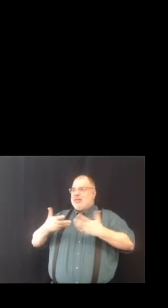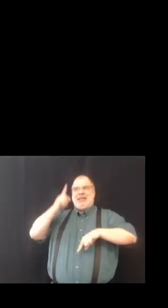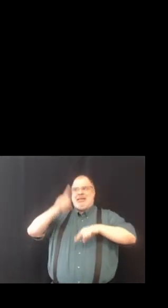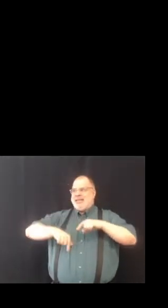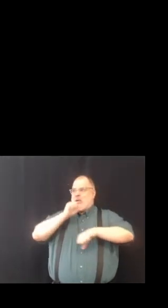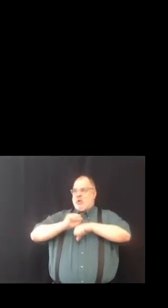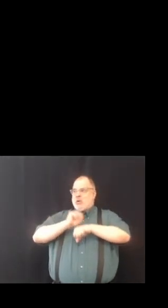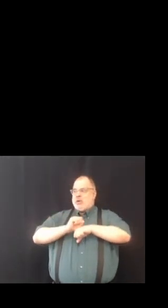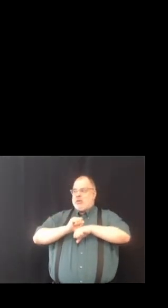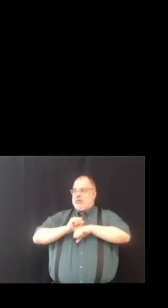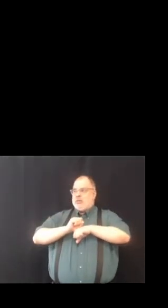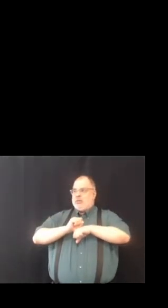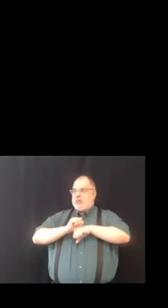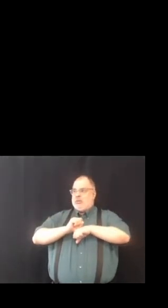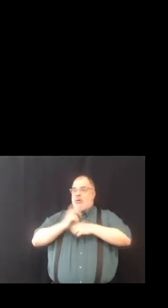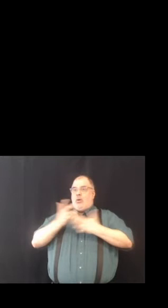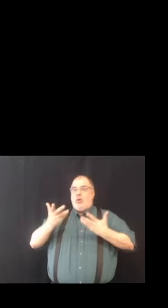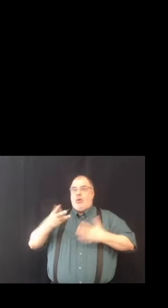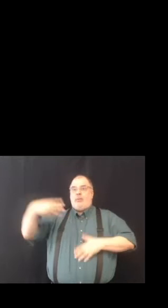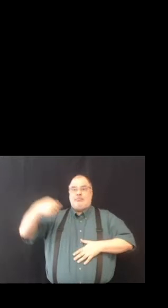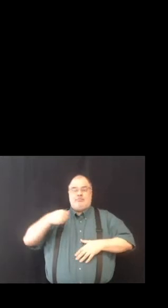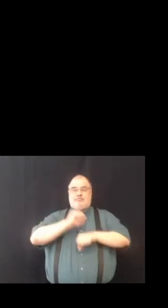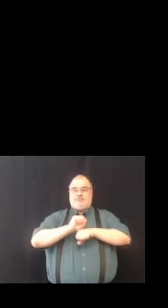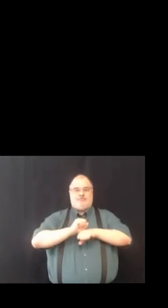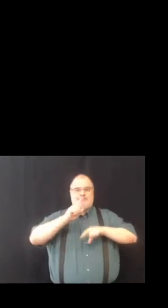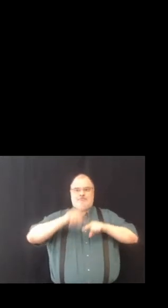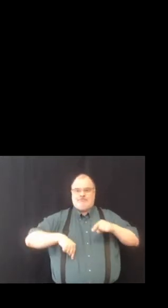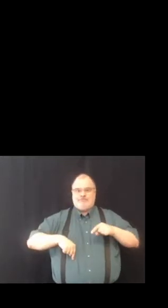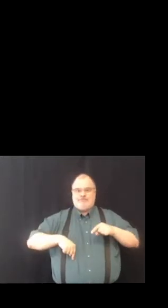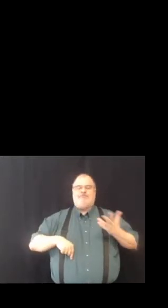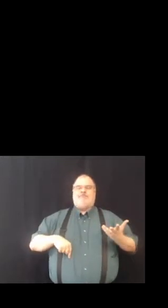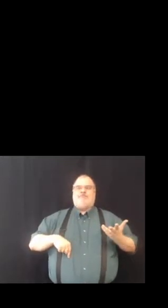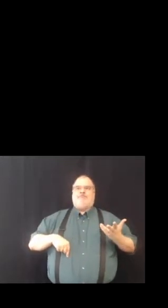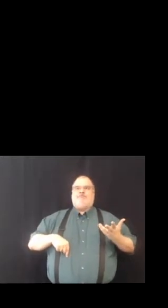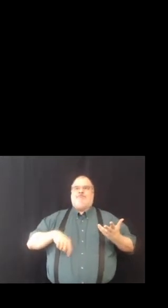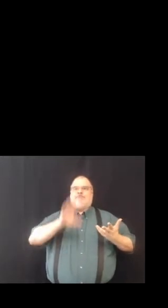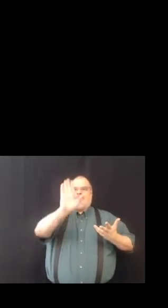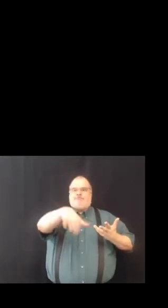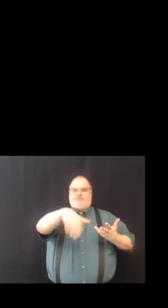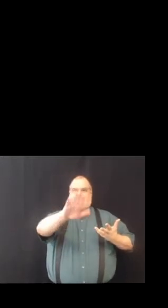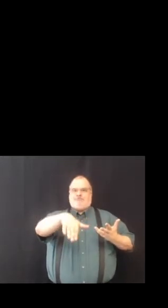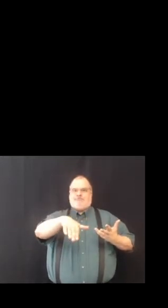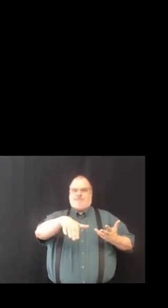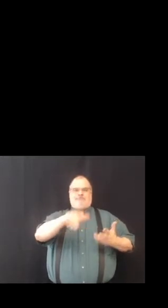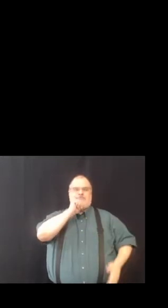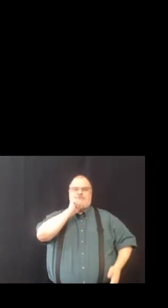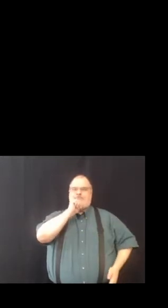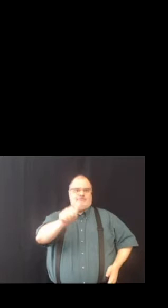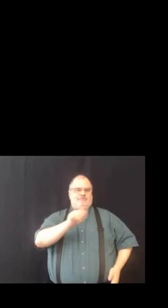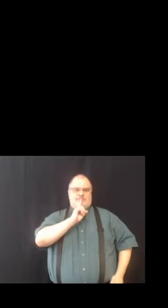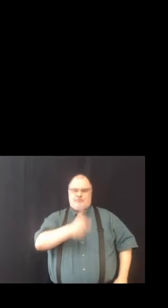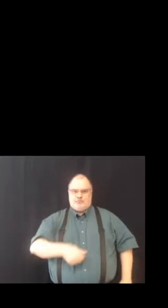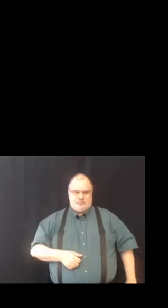receive reimbursement or payment for work that you perform. So we thought this was important to highlight it. So this program is